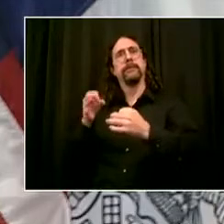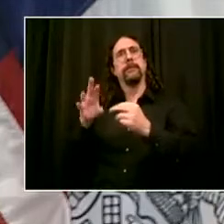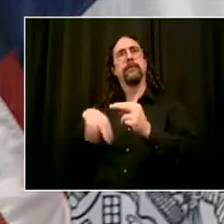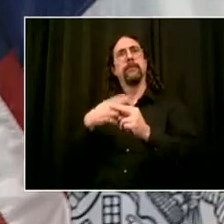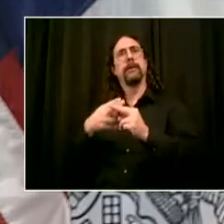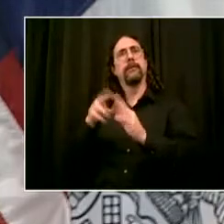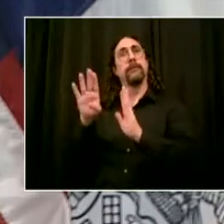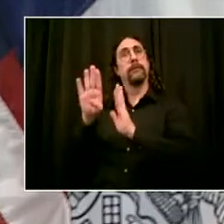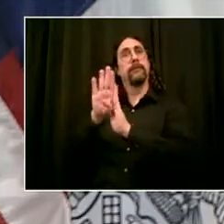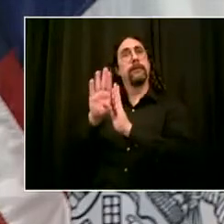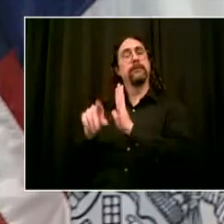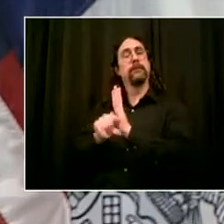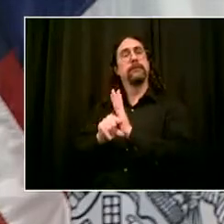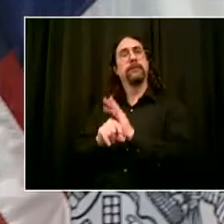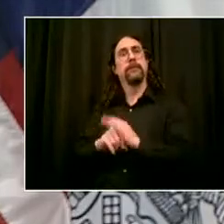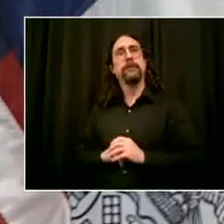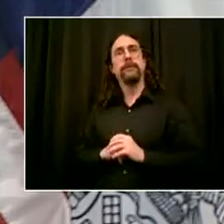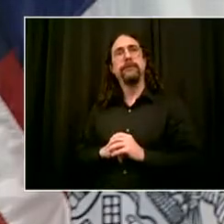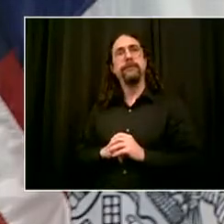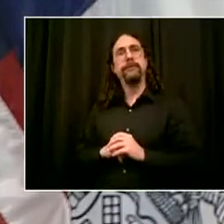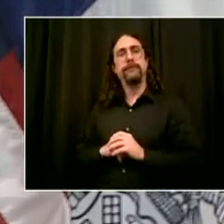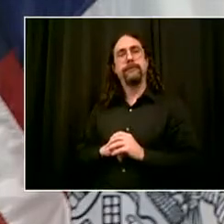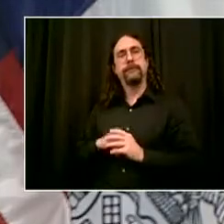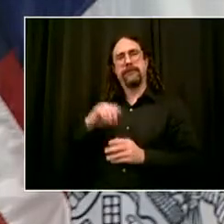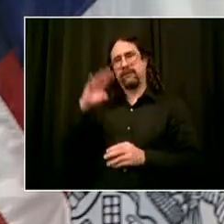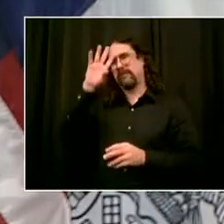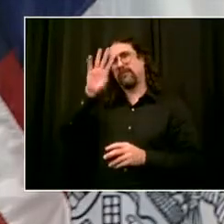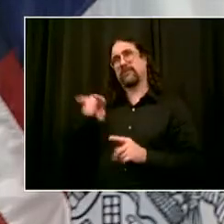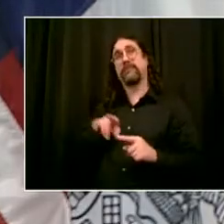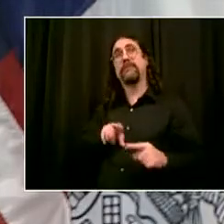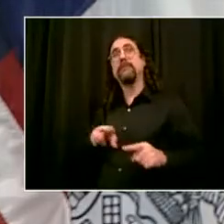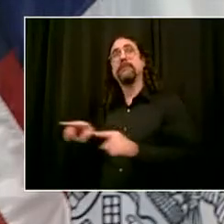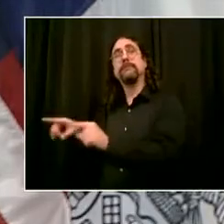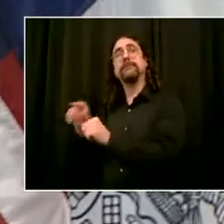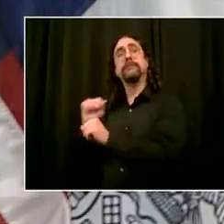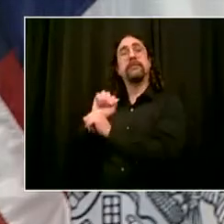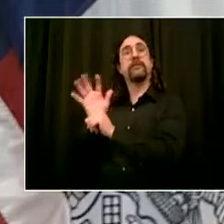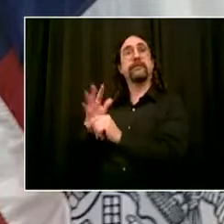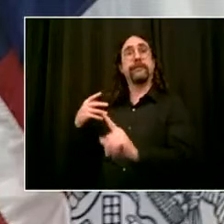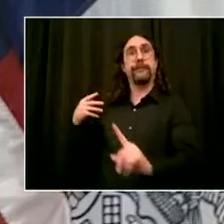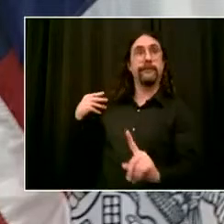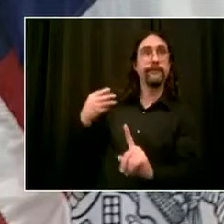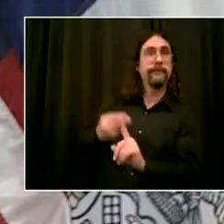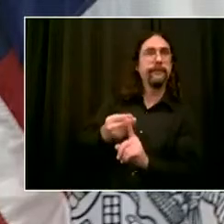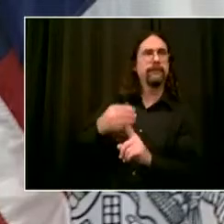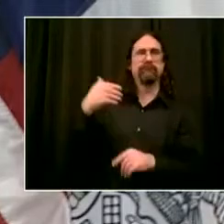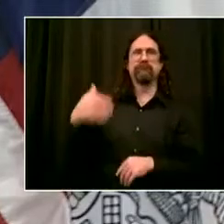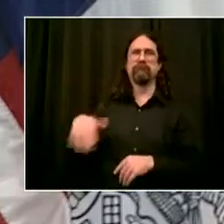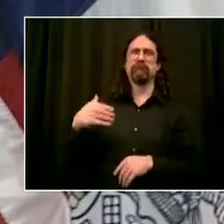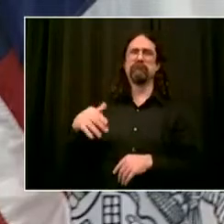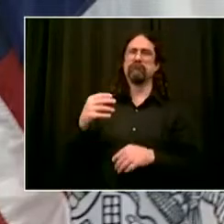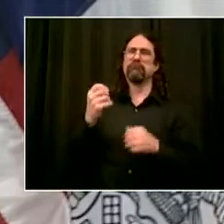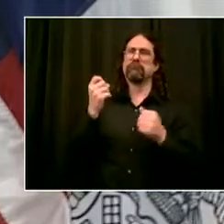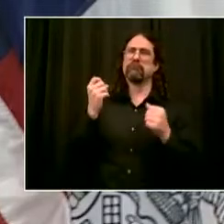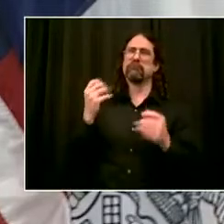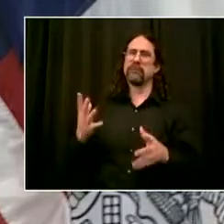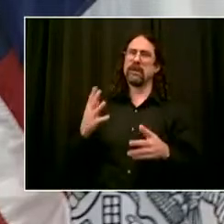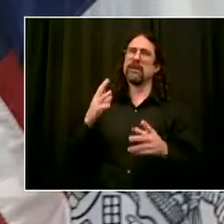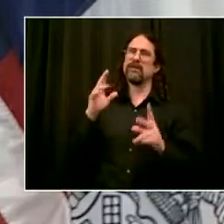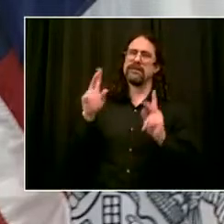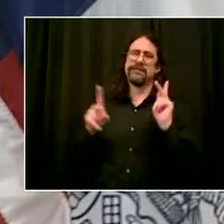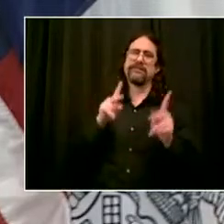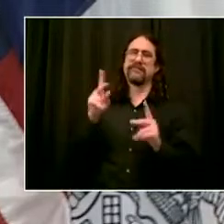feel such pain for everyone who lost their job everyone who lost their livelihood uh so much pain in so many families